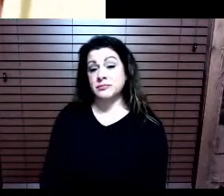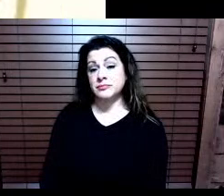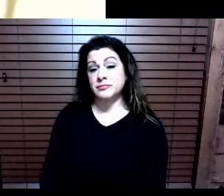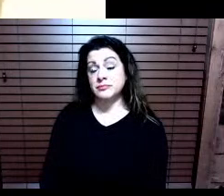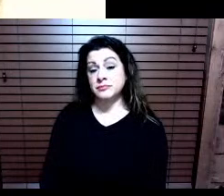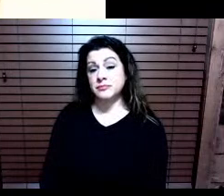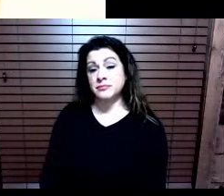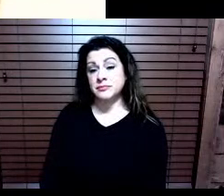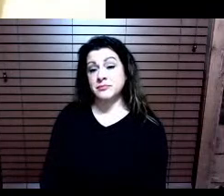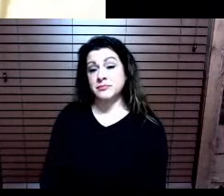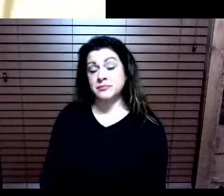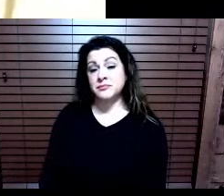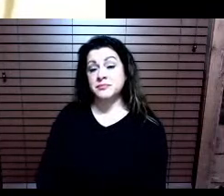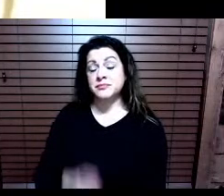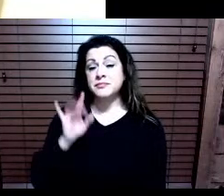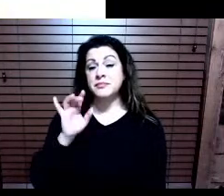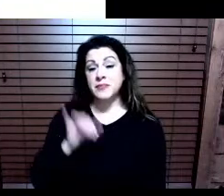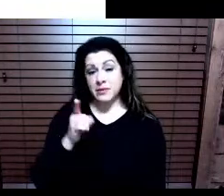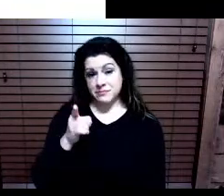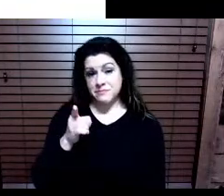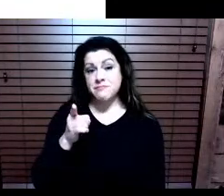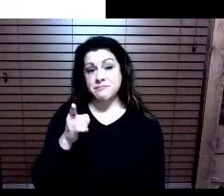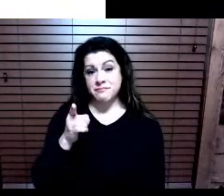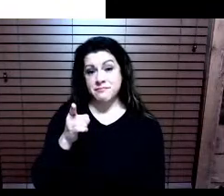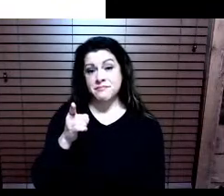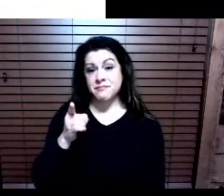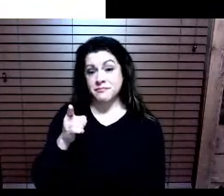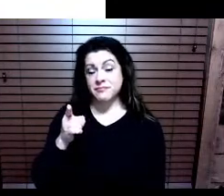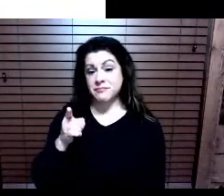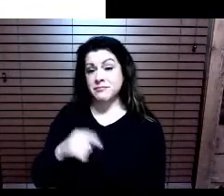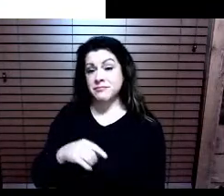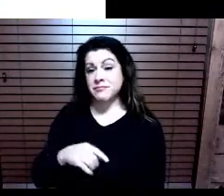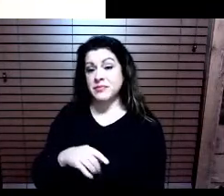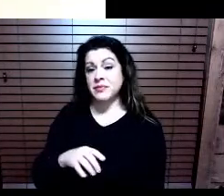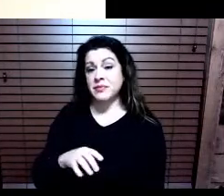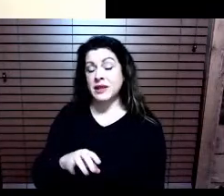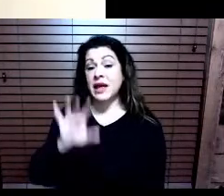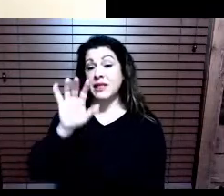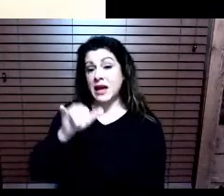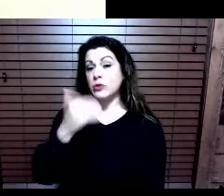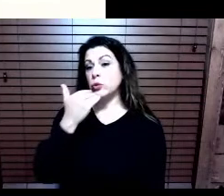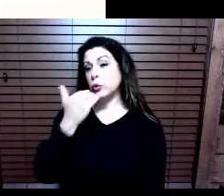Yeah. Oh, yeah. This was a good one.